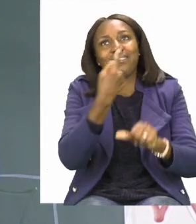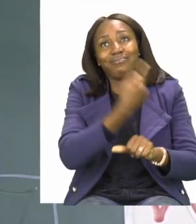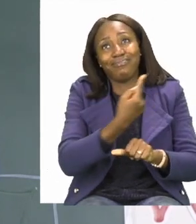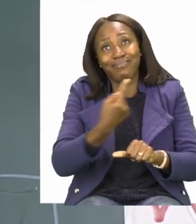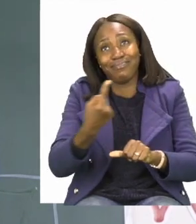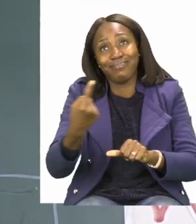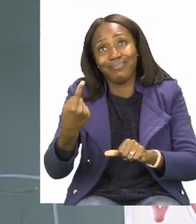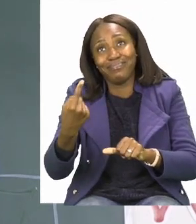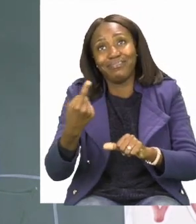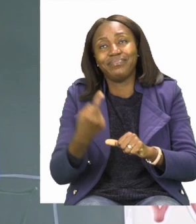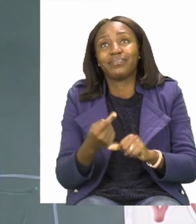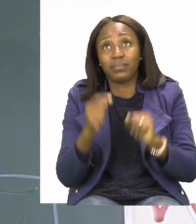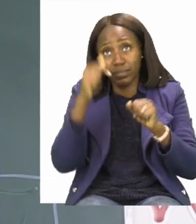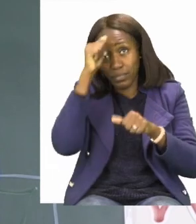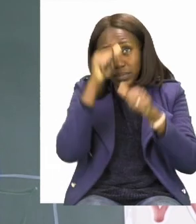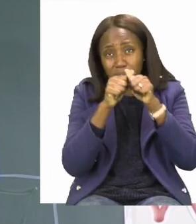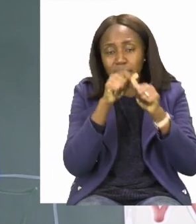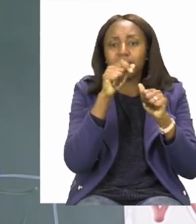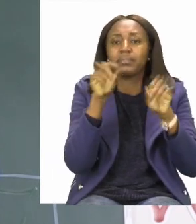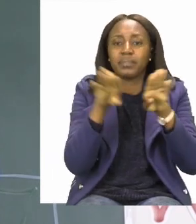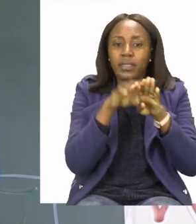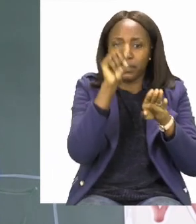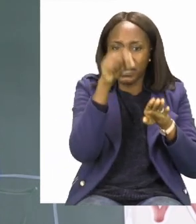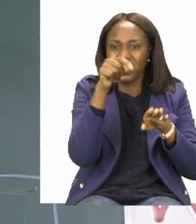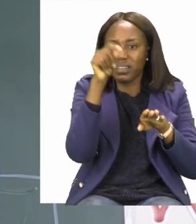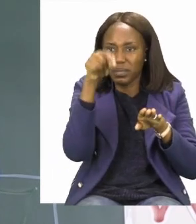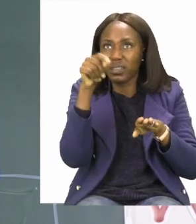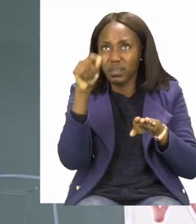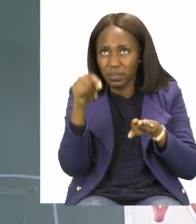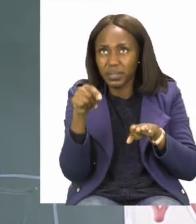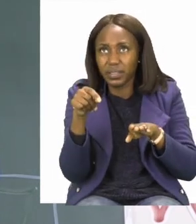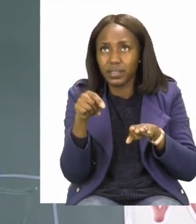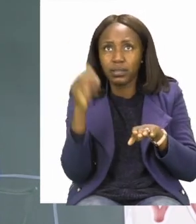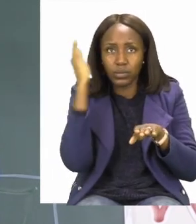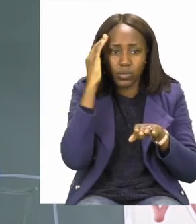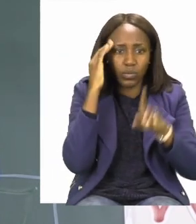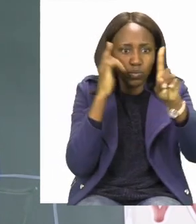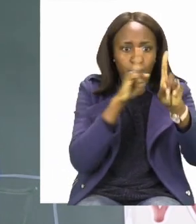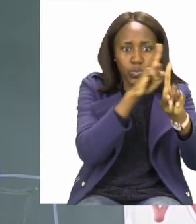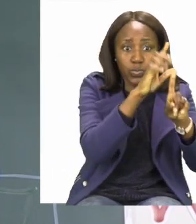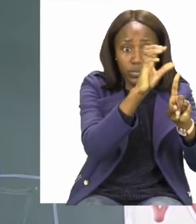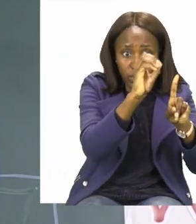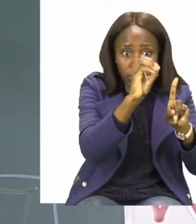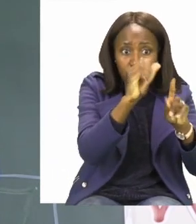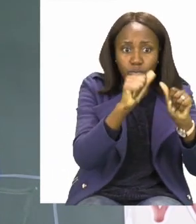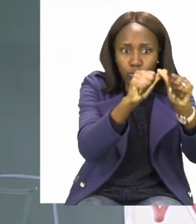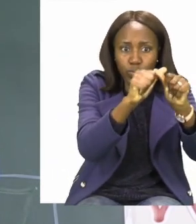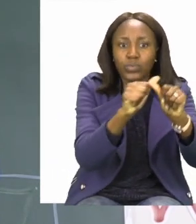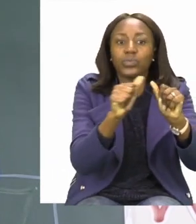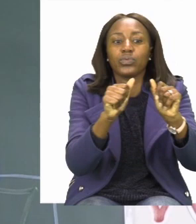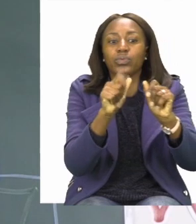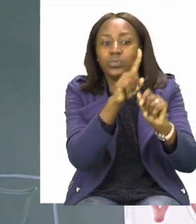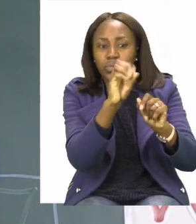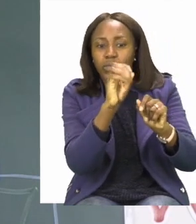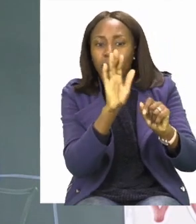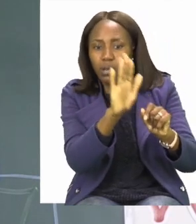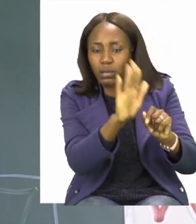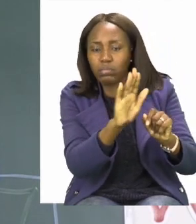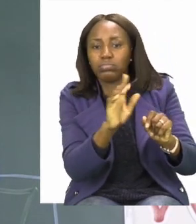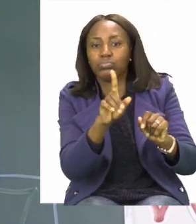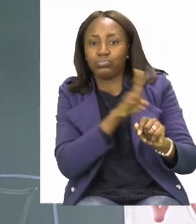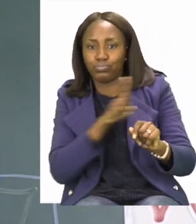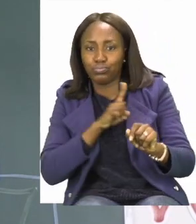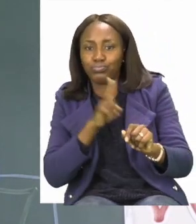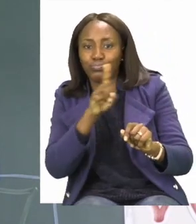to use the sticks. Do not count the number that's already there. You count on to the next one until you